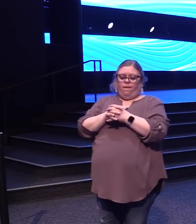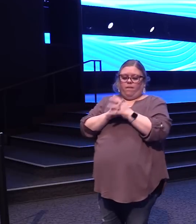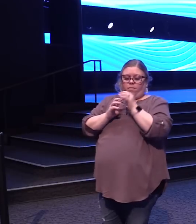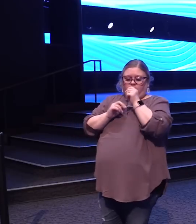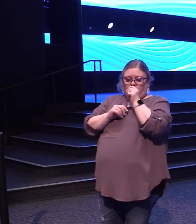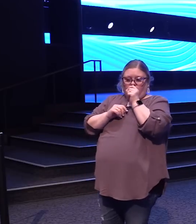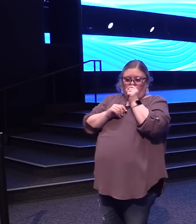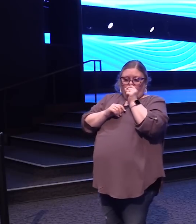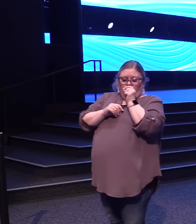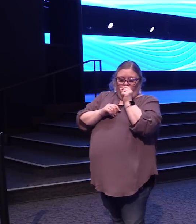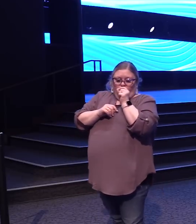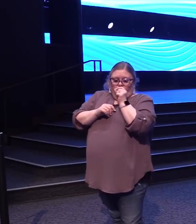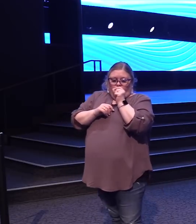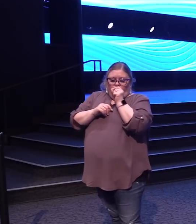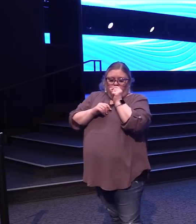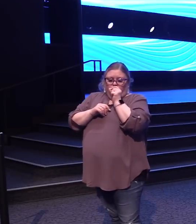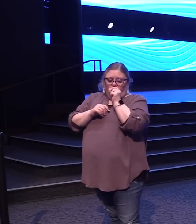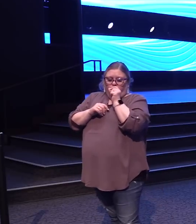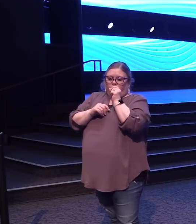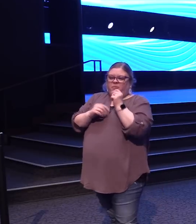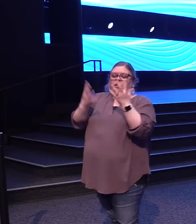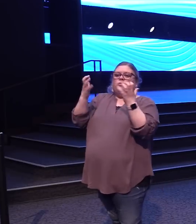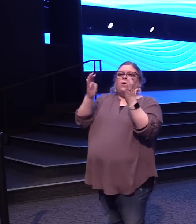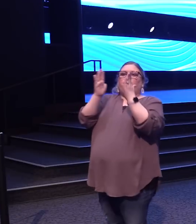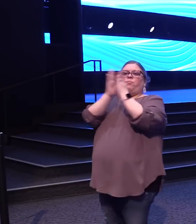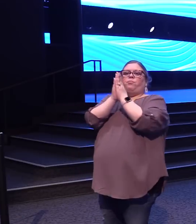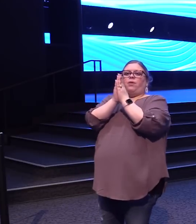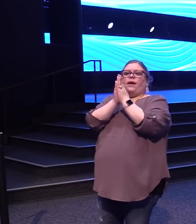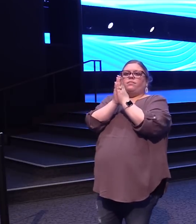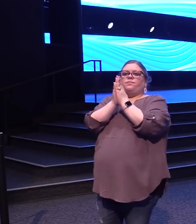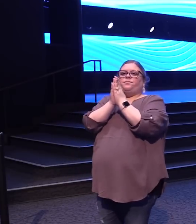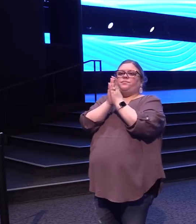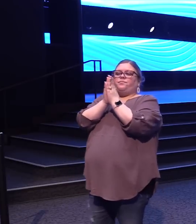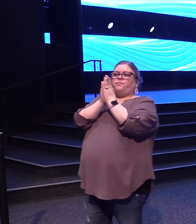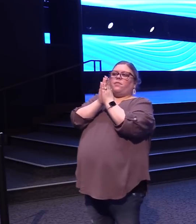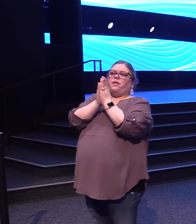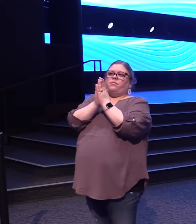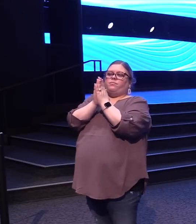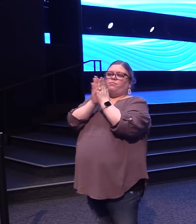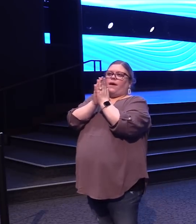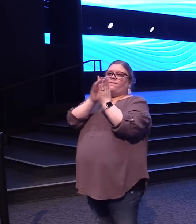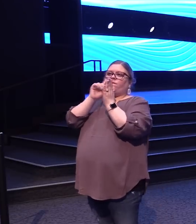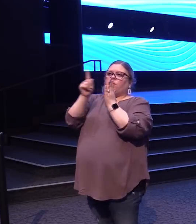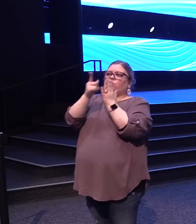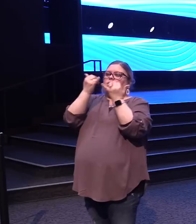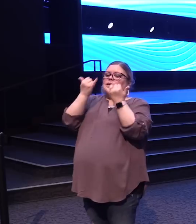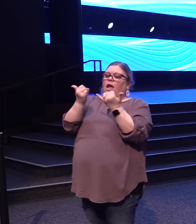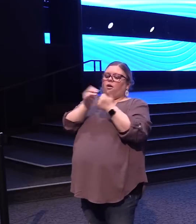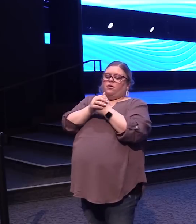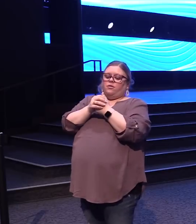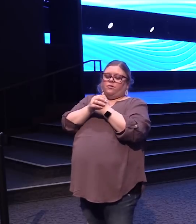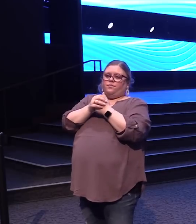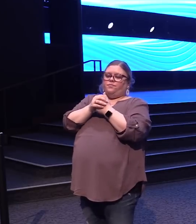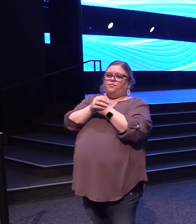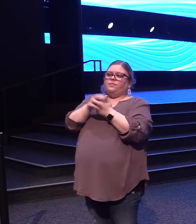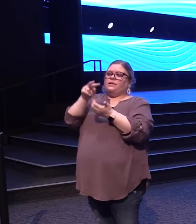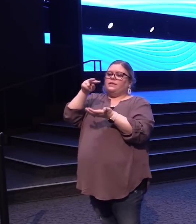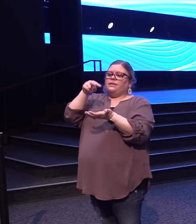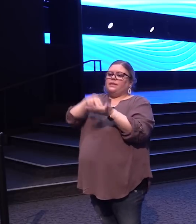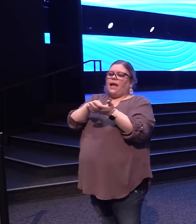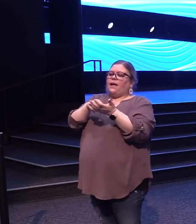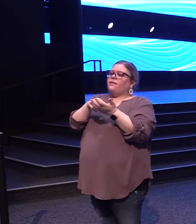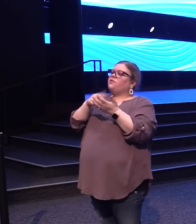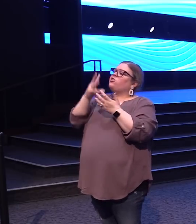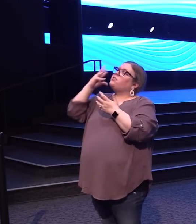the gatherings? And I just want to pray a short prayer for you, if that's you. Would you stand with your eyes closed in the